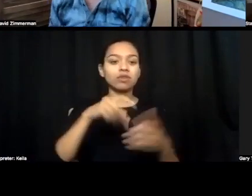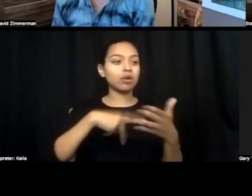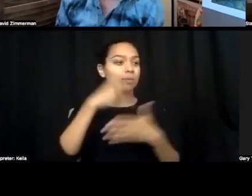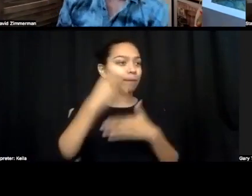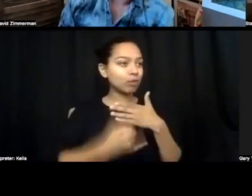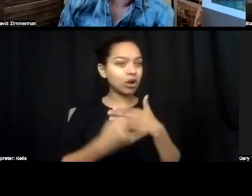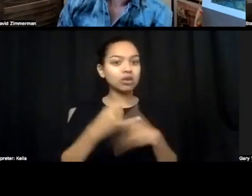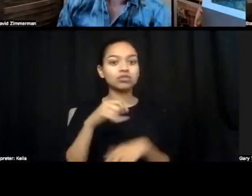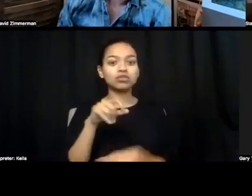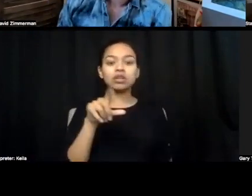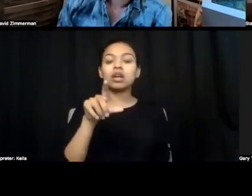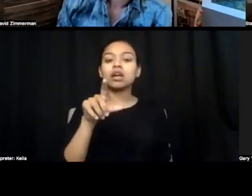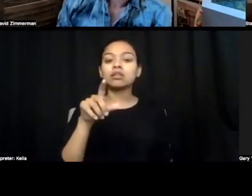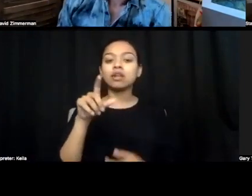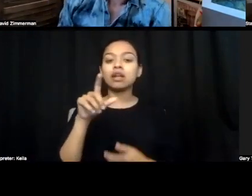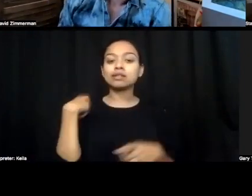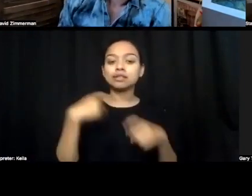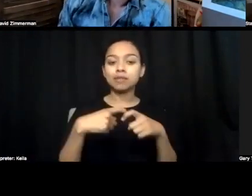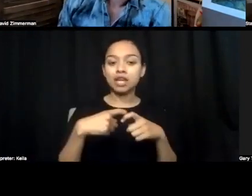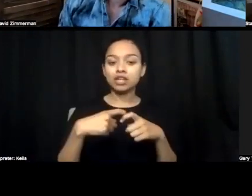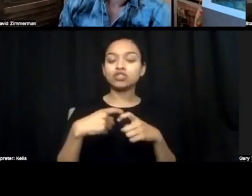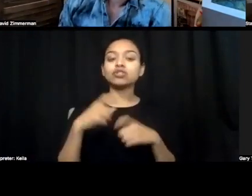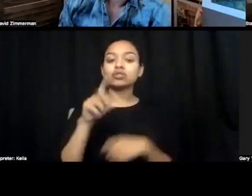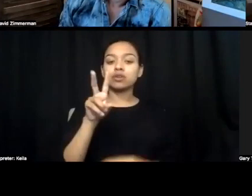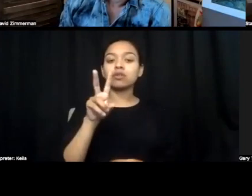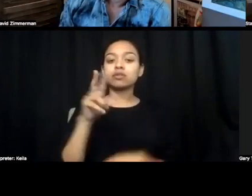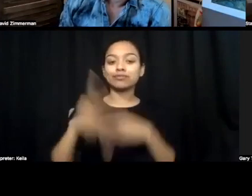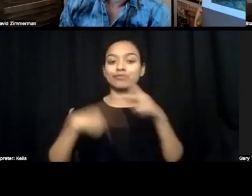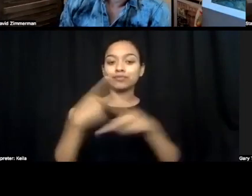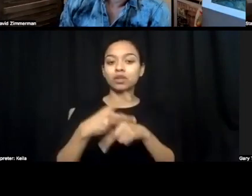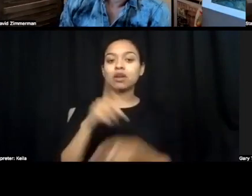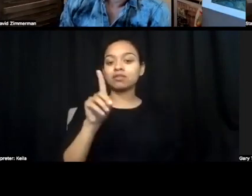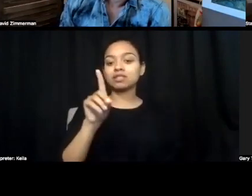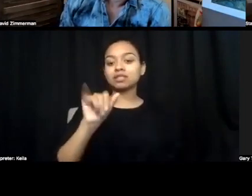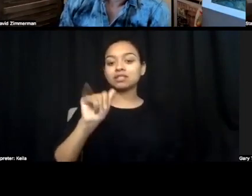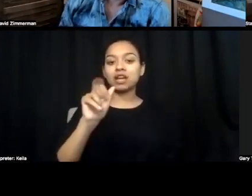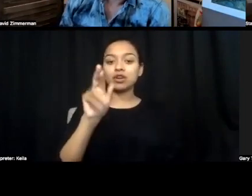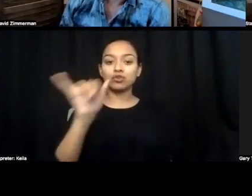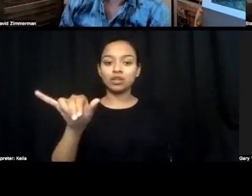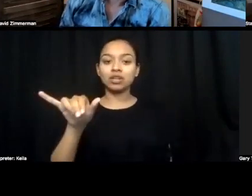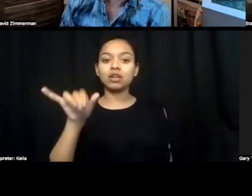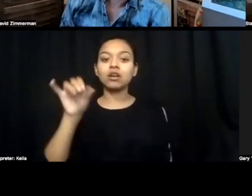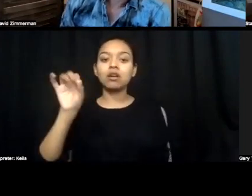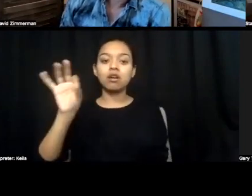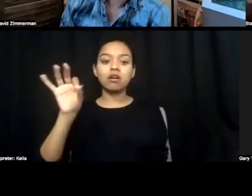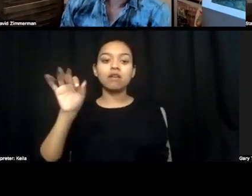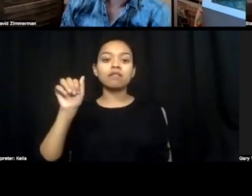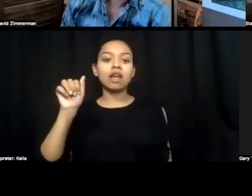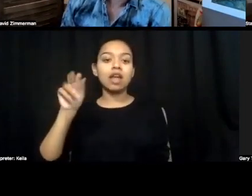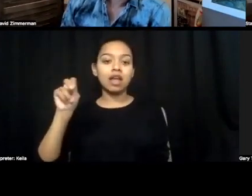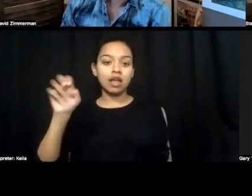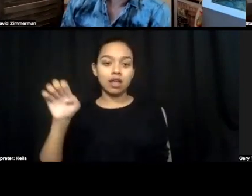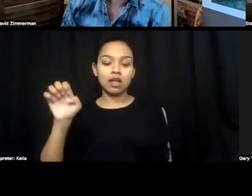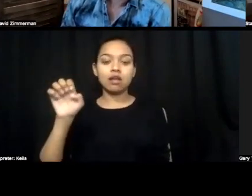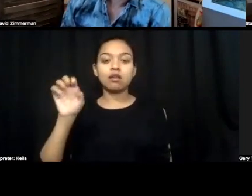Diary of Anne Frank, because I was very upset about the separation of the children at the border. And I wanted to talk about,